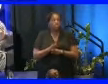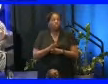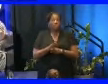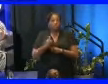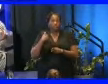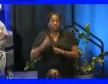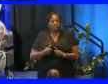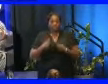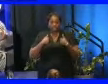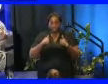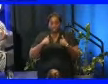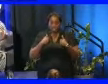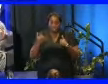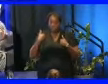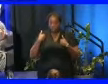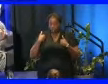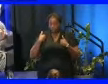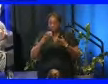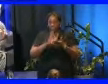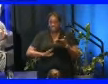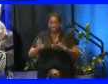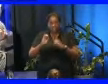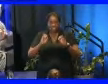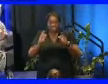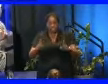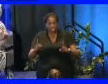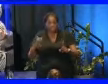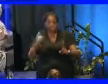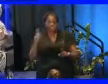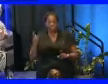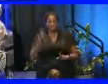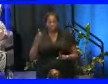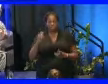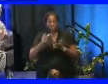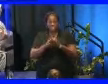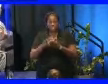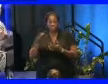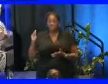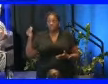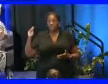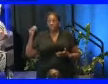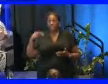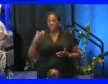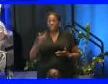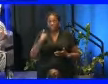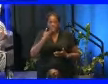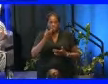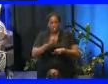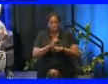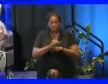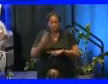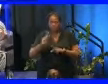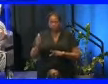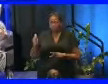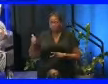I've been alive, right? You have a college education, you have some kind of education, that's your golden ticket to get a better job. Well, what about the folks that are